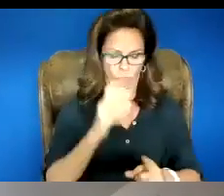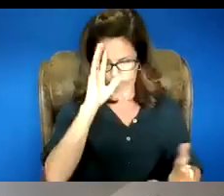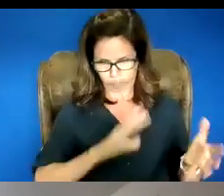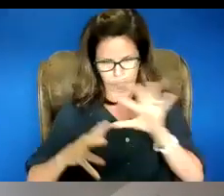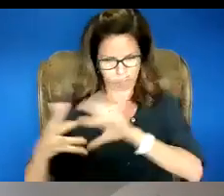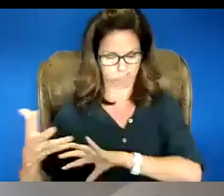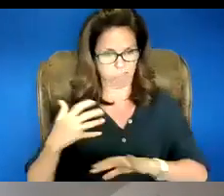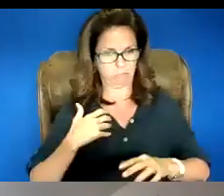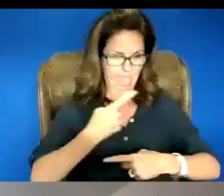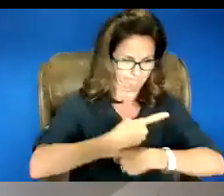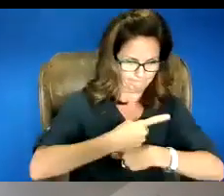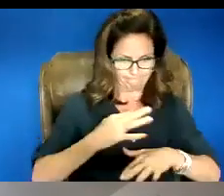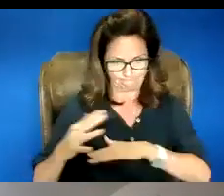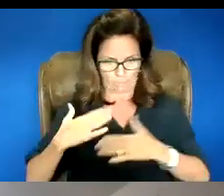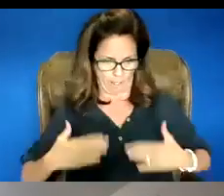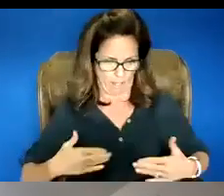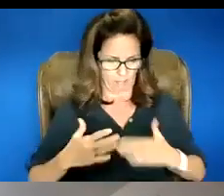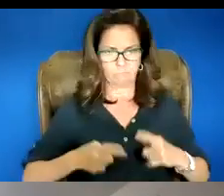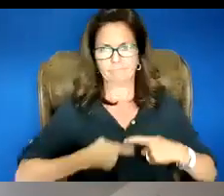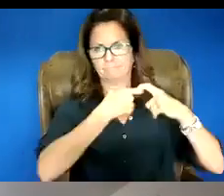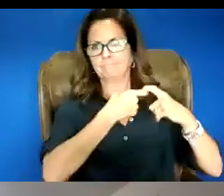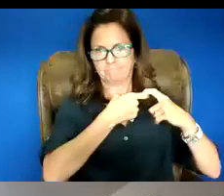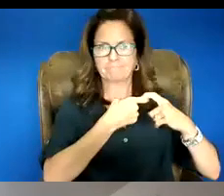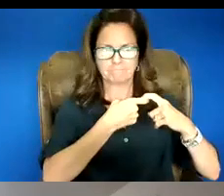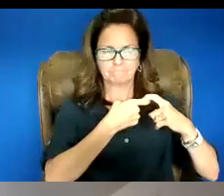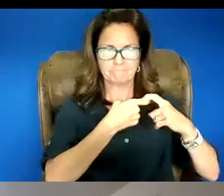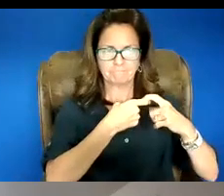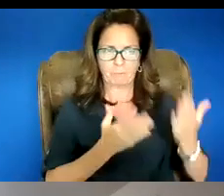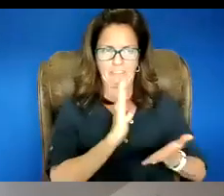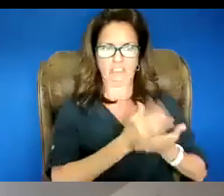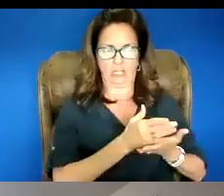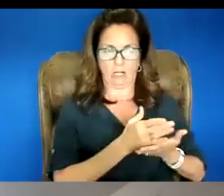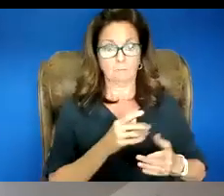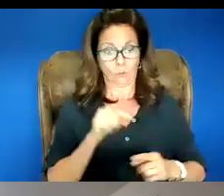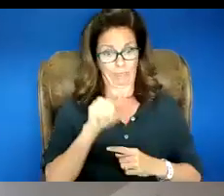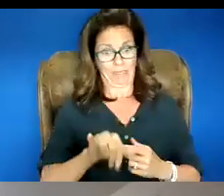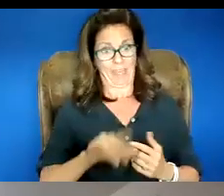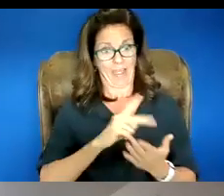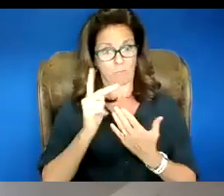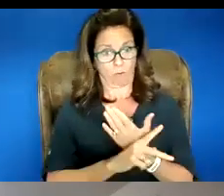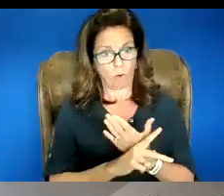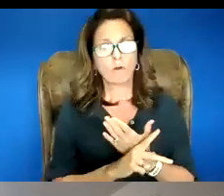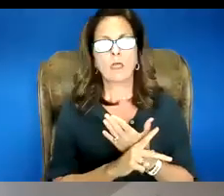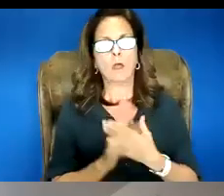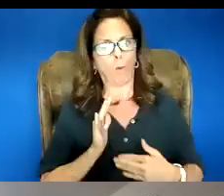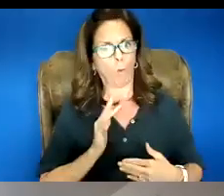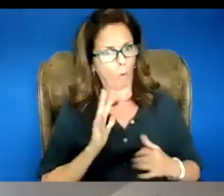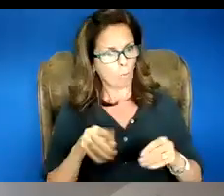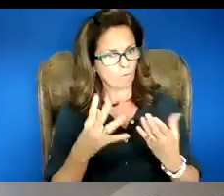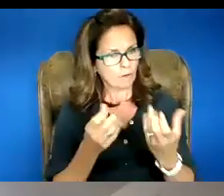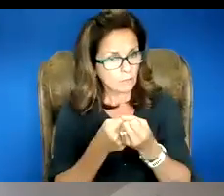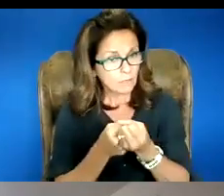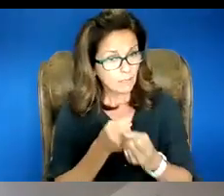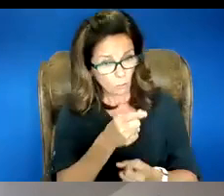we were working for us to be healthy. So this program really gives you that support. You'll have your own personal